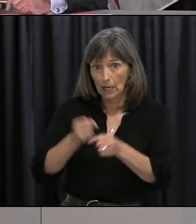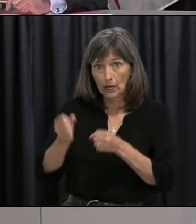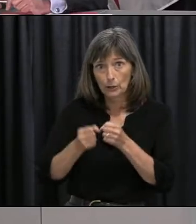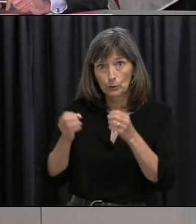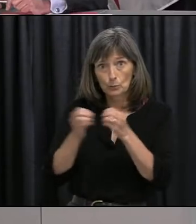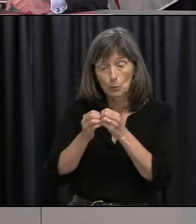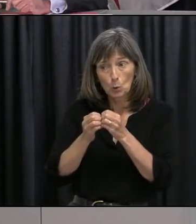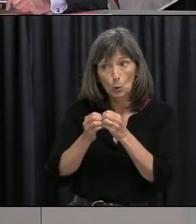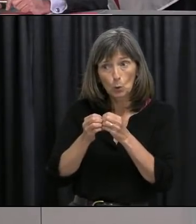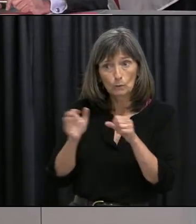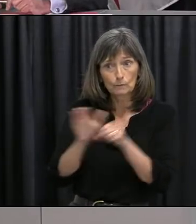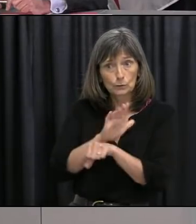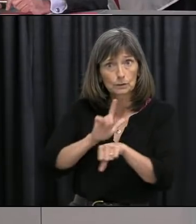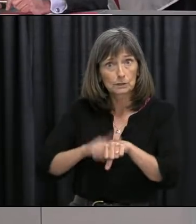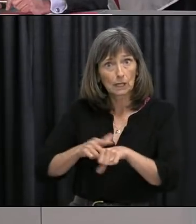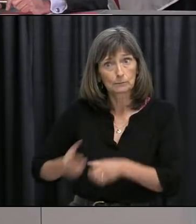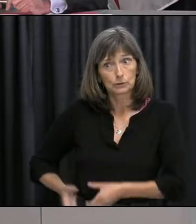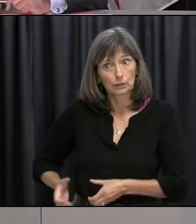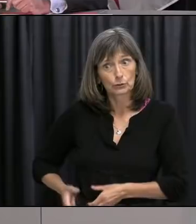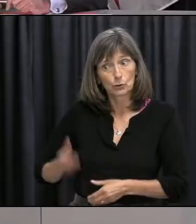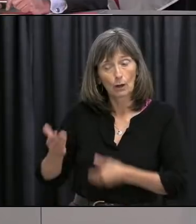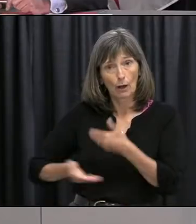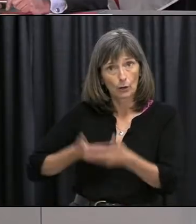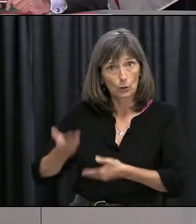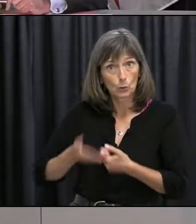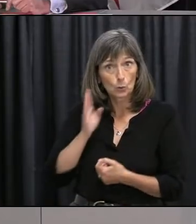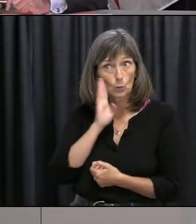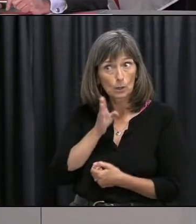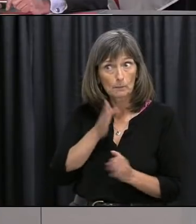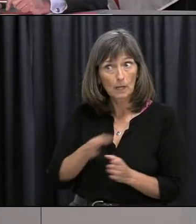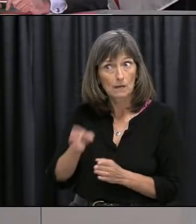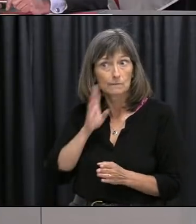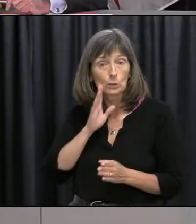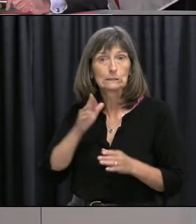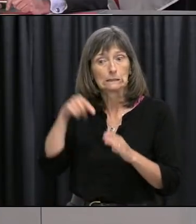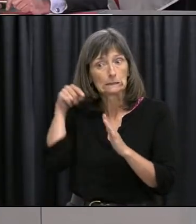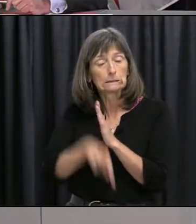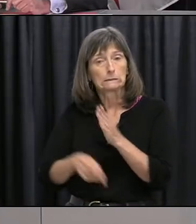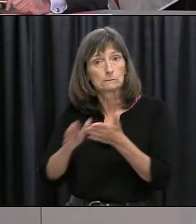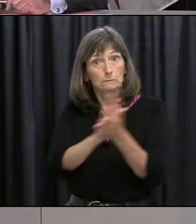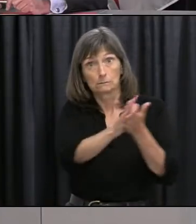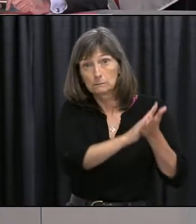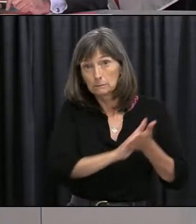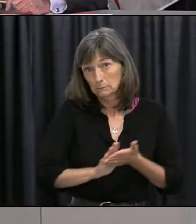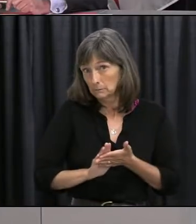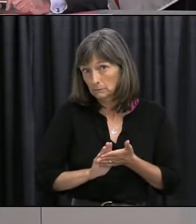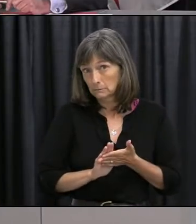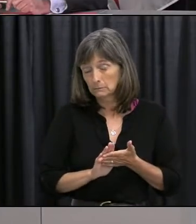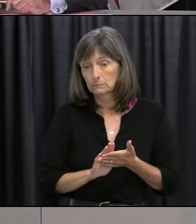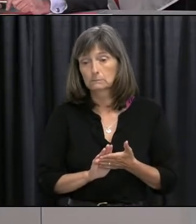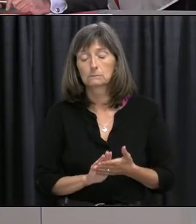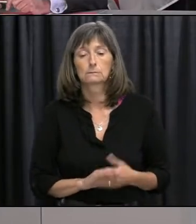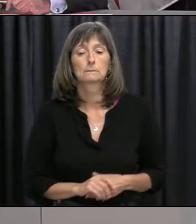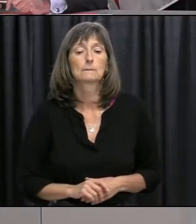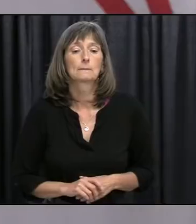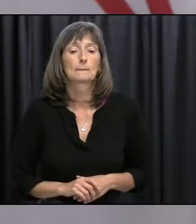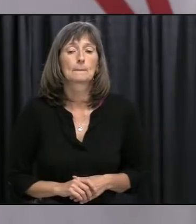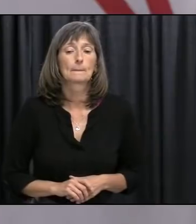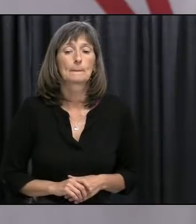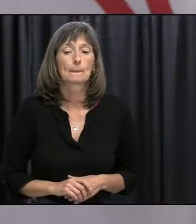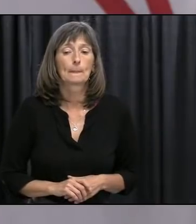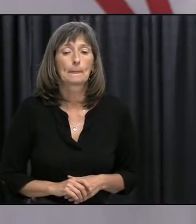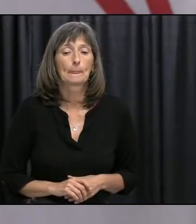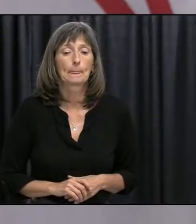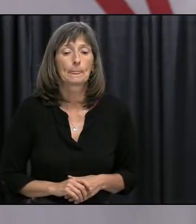or are there going to be more full-time custodians in schools as of September because of the new responsibilities that they've been given under the plan?